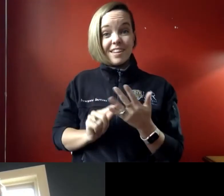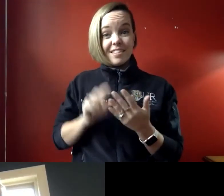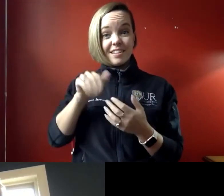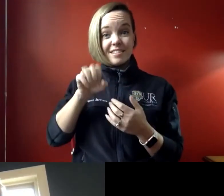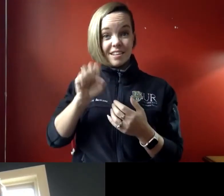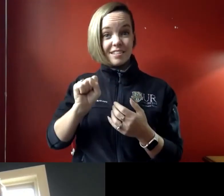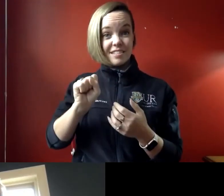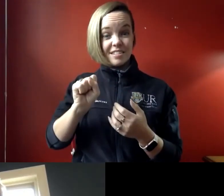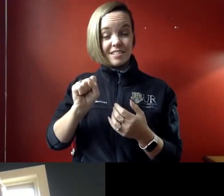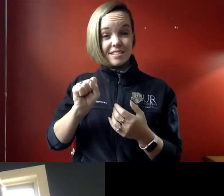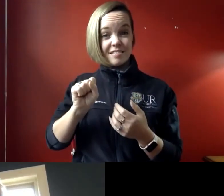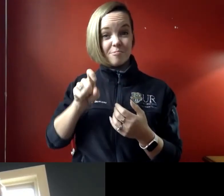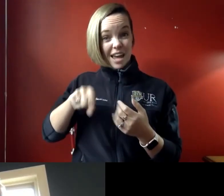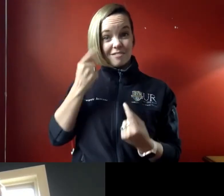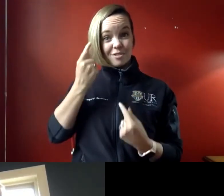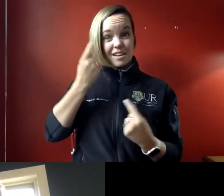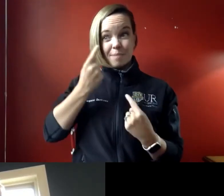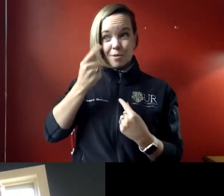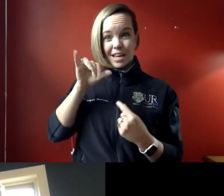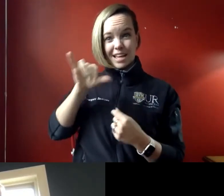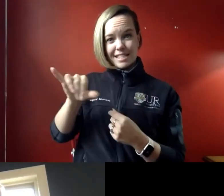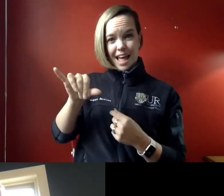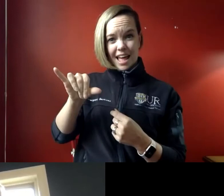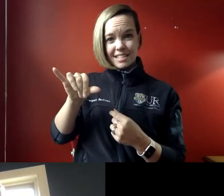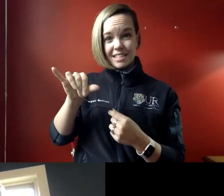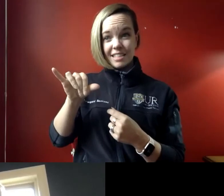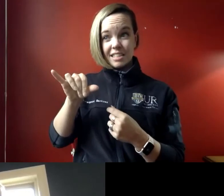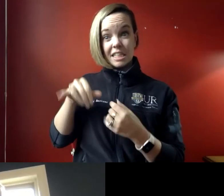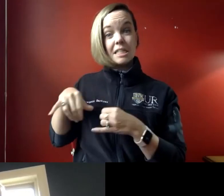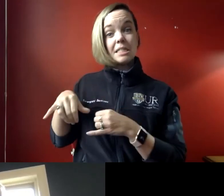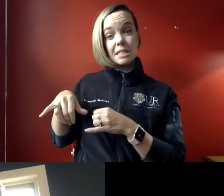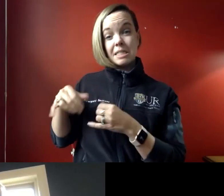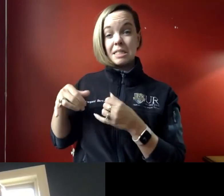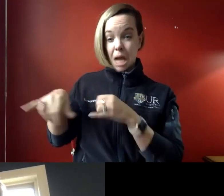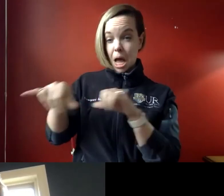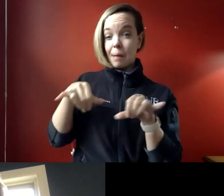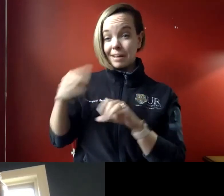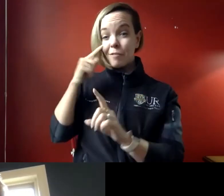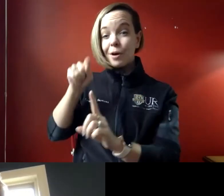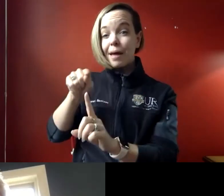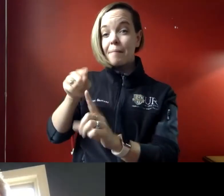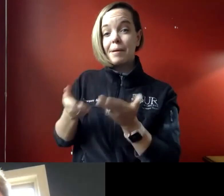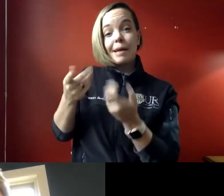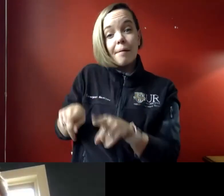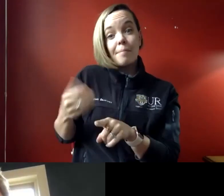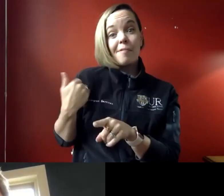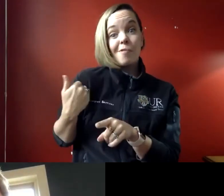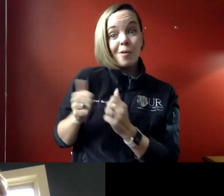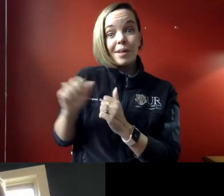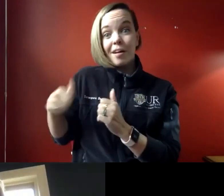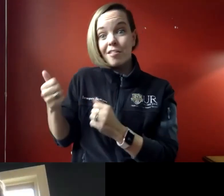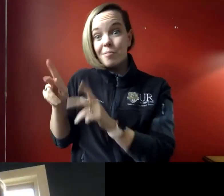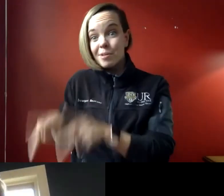this something that's just out of the range of possibility, or has this occurred before with some other people? And that's